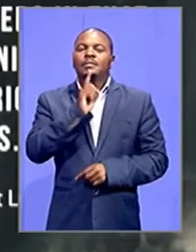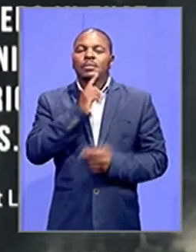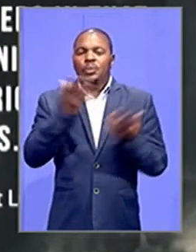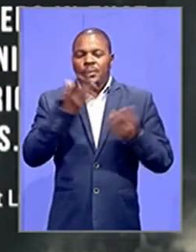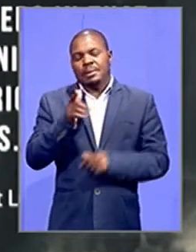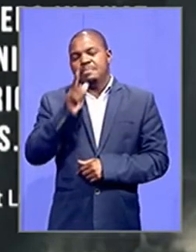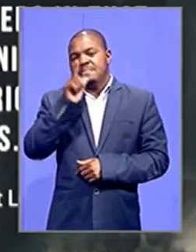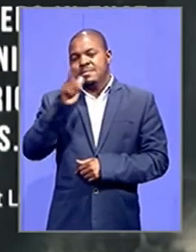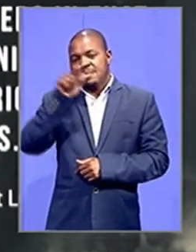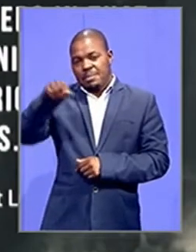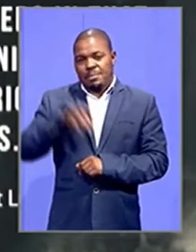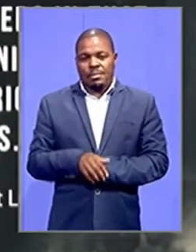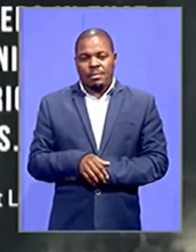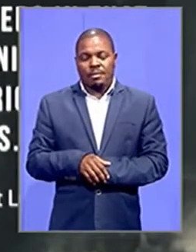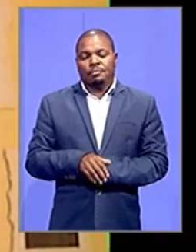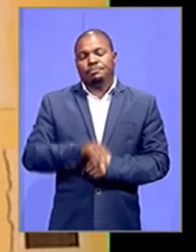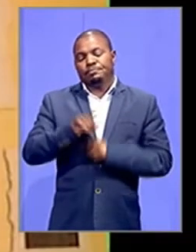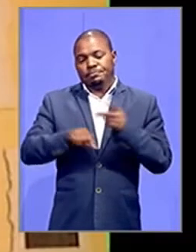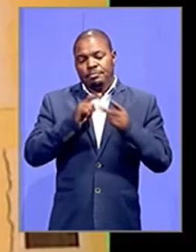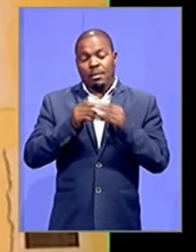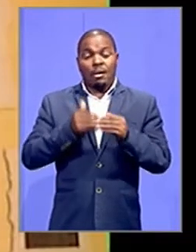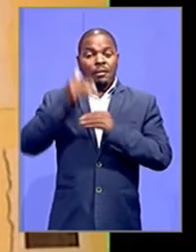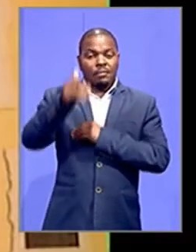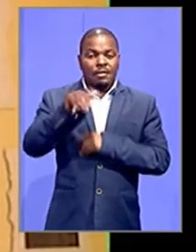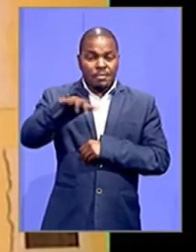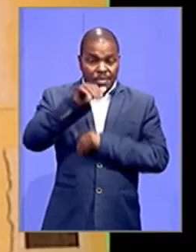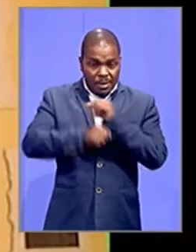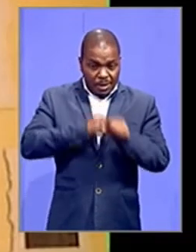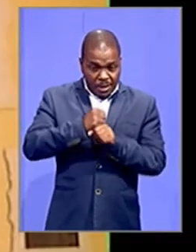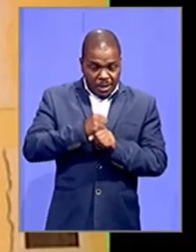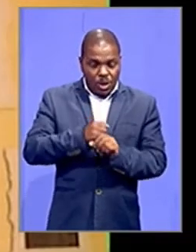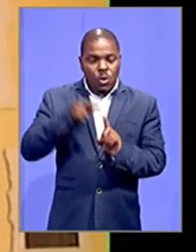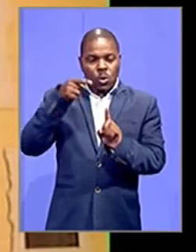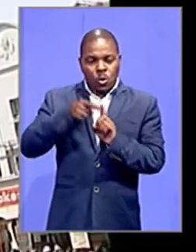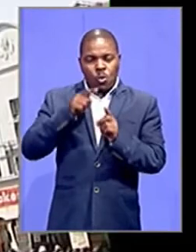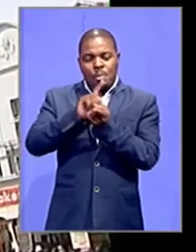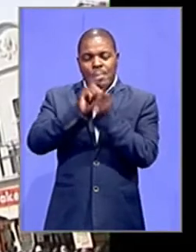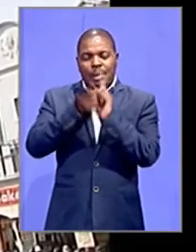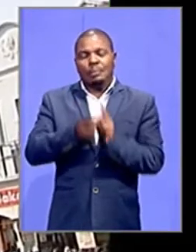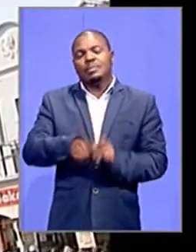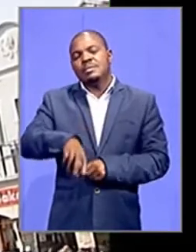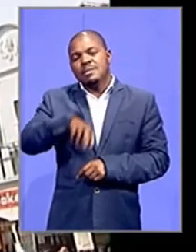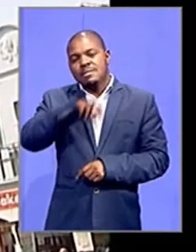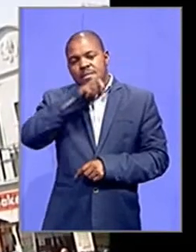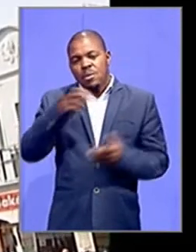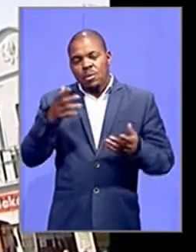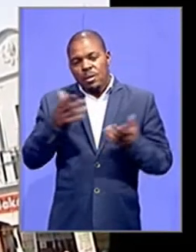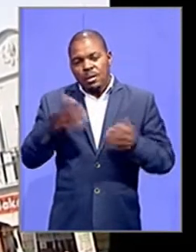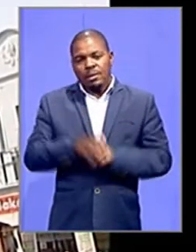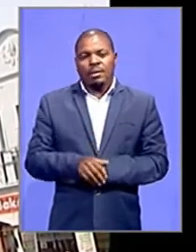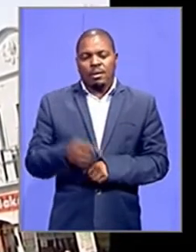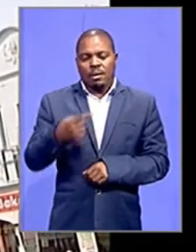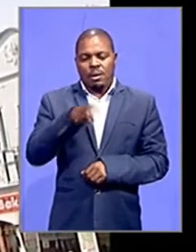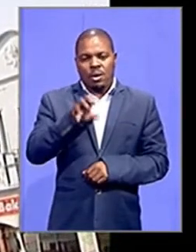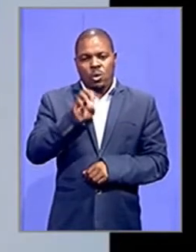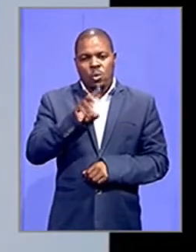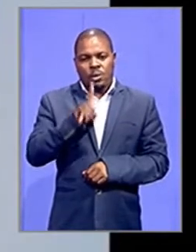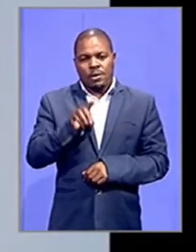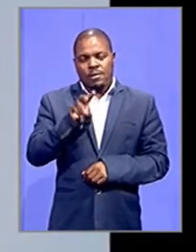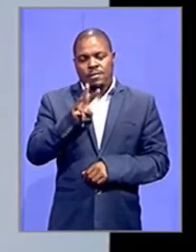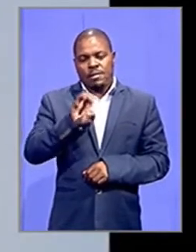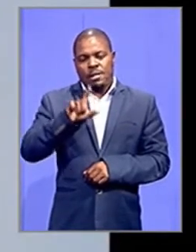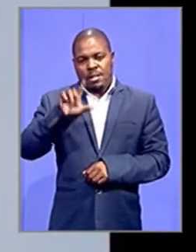Pietermaritzburg dingwaga tse 15 morago ga fo Luthuli o ne a nna kgosi ya motse wa Groundville o ne a nna morarabolodi